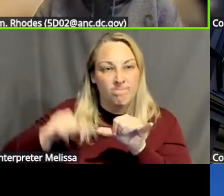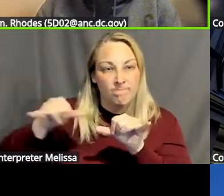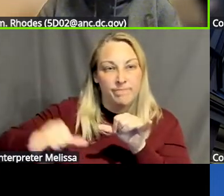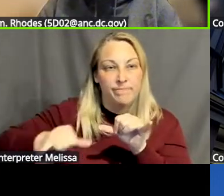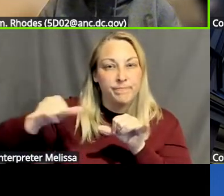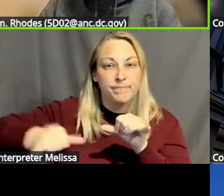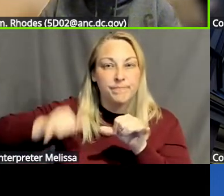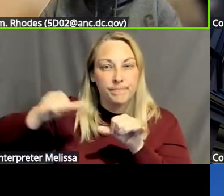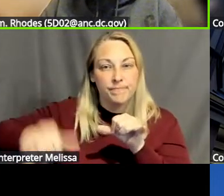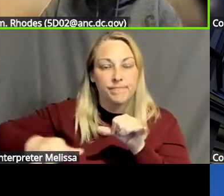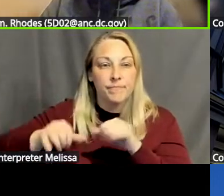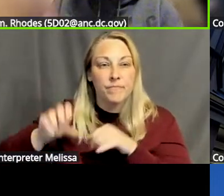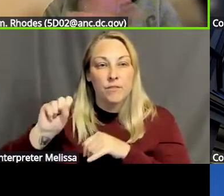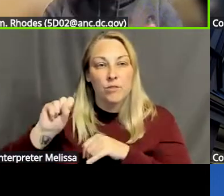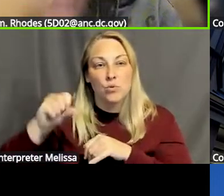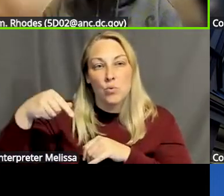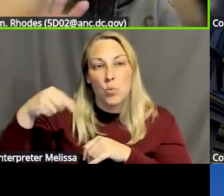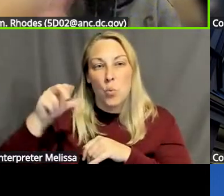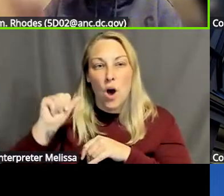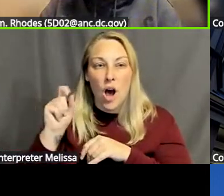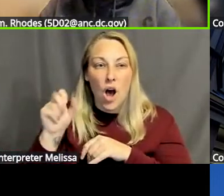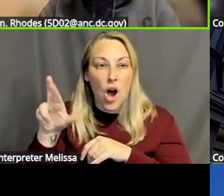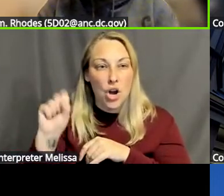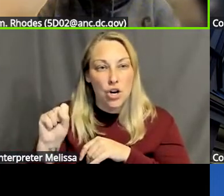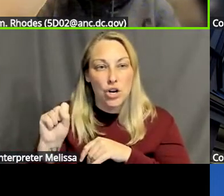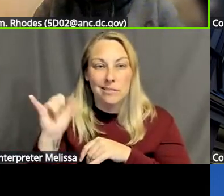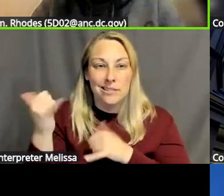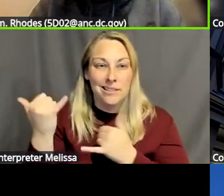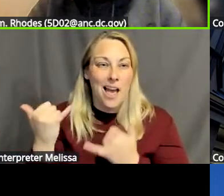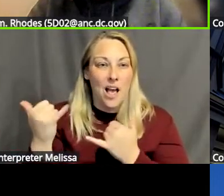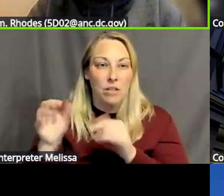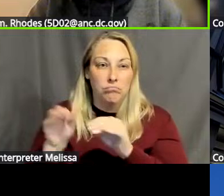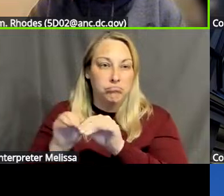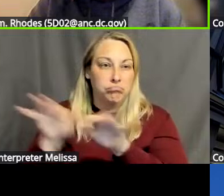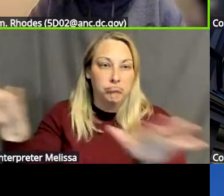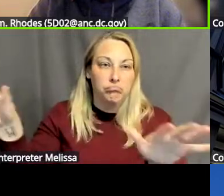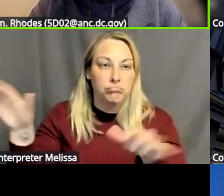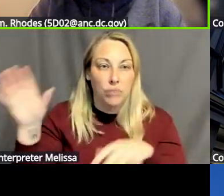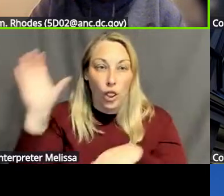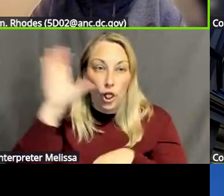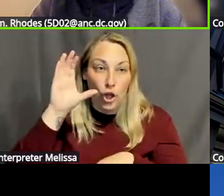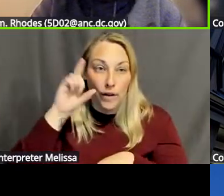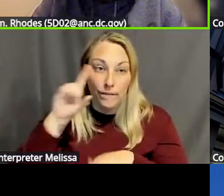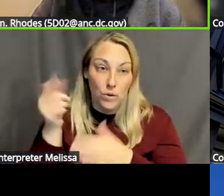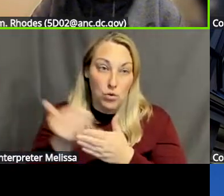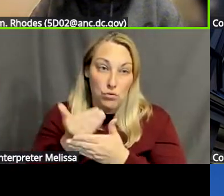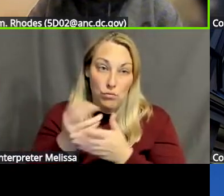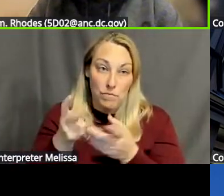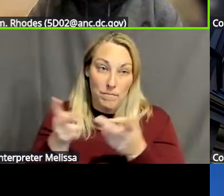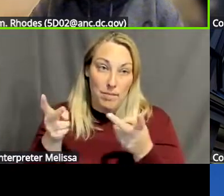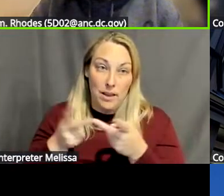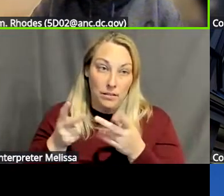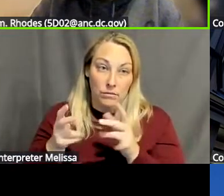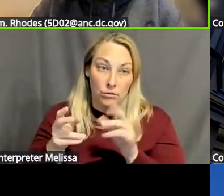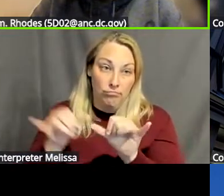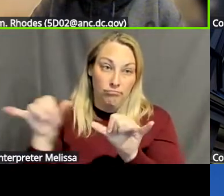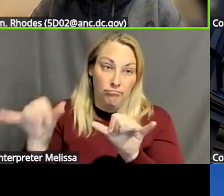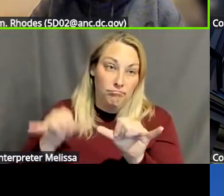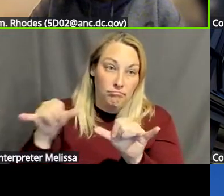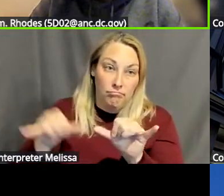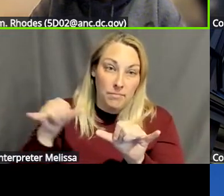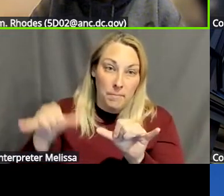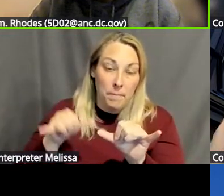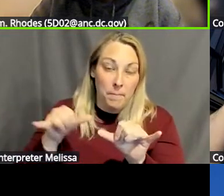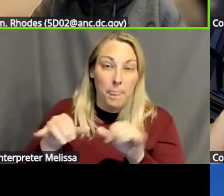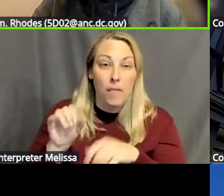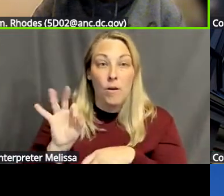the squatters are going different places, looking for a place to stay. So If anyone